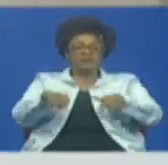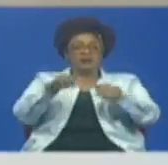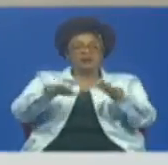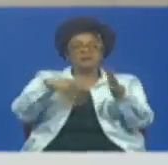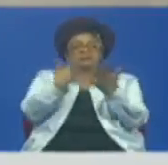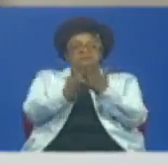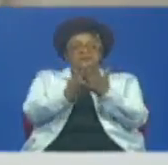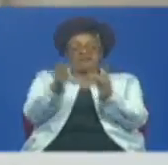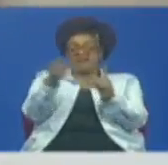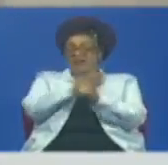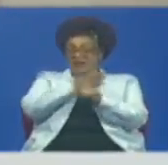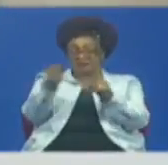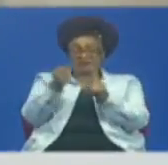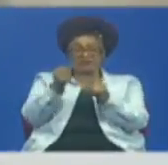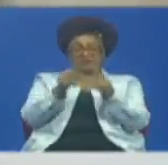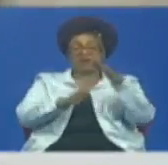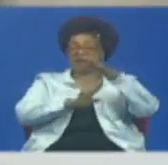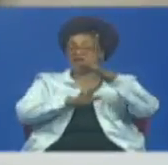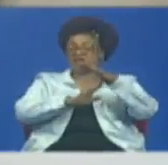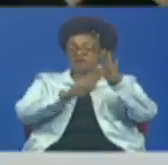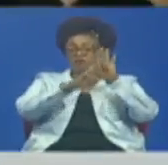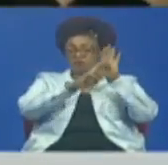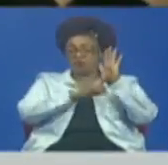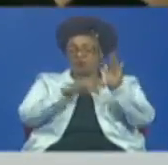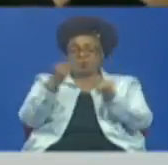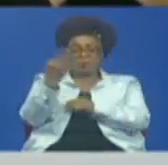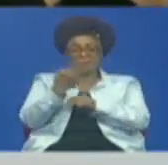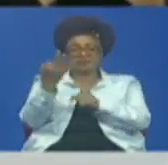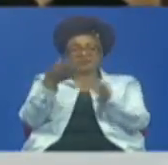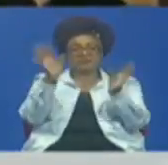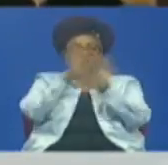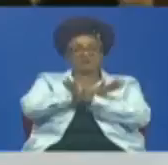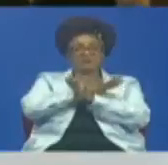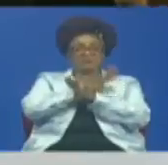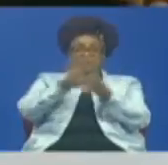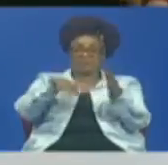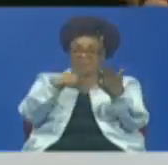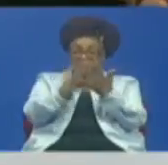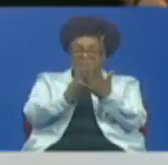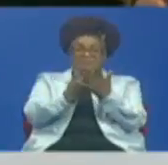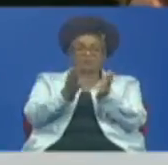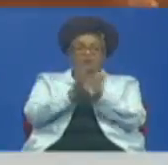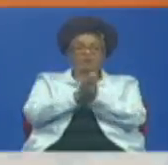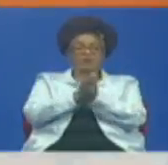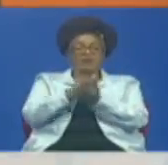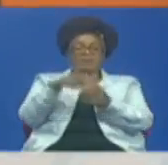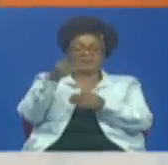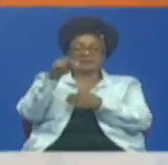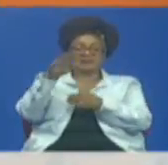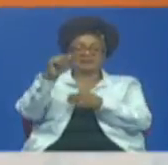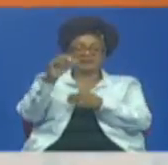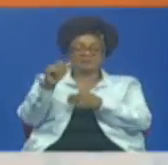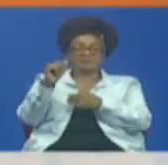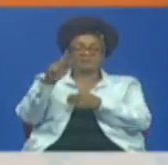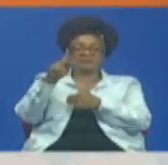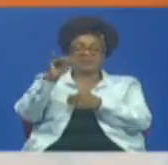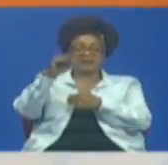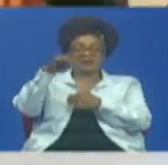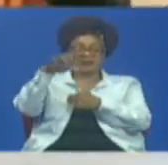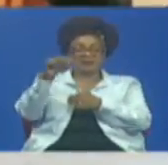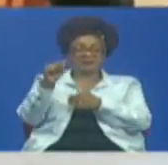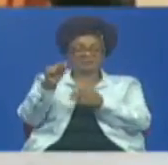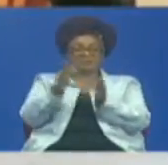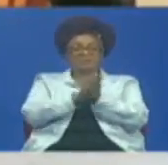for violating curfew rules Wednesday night. He was arrested alongside MCA Ambrose Kiplagat and